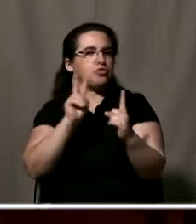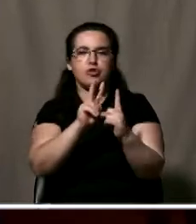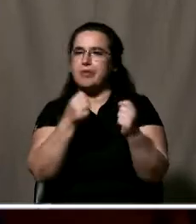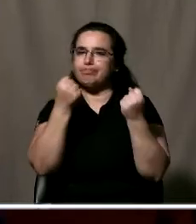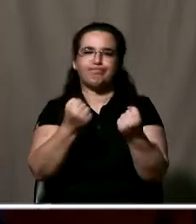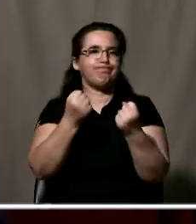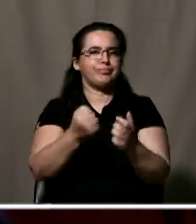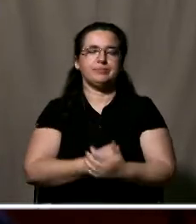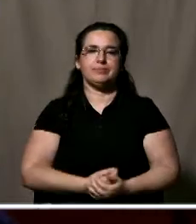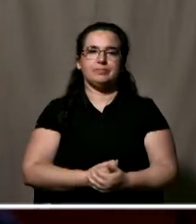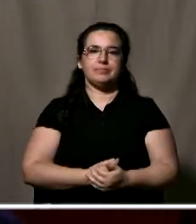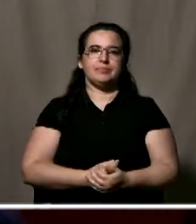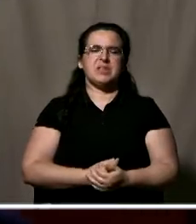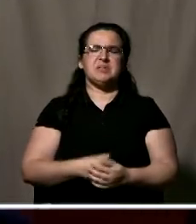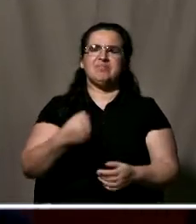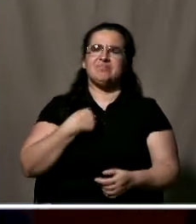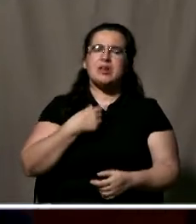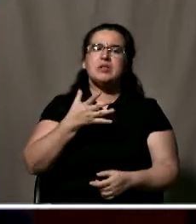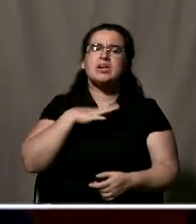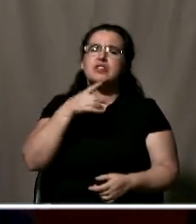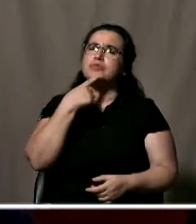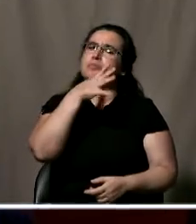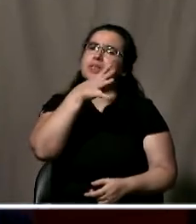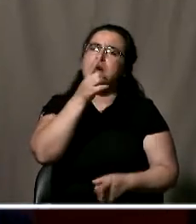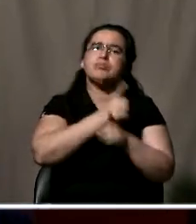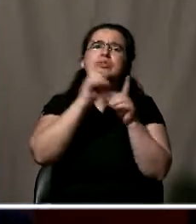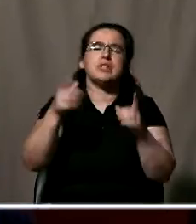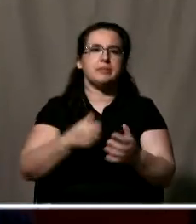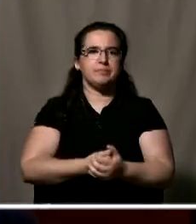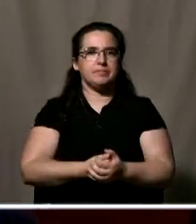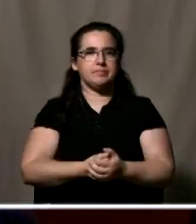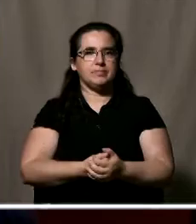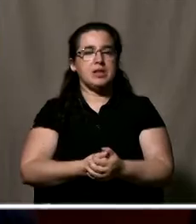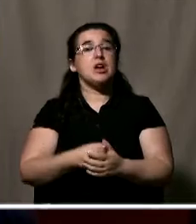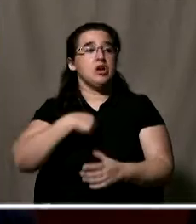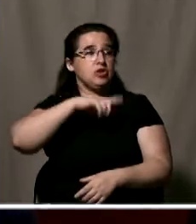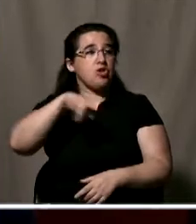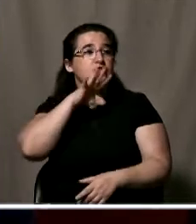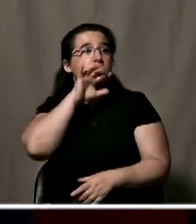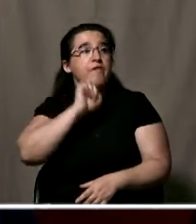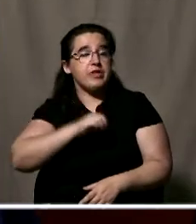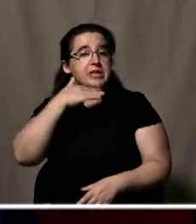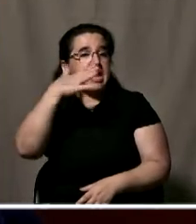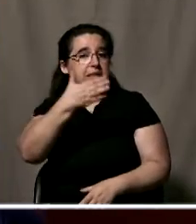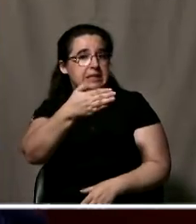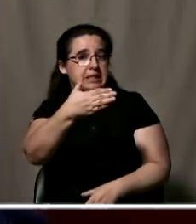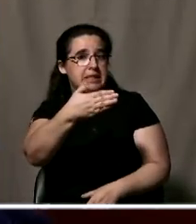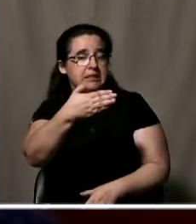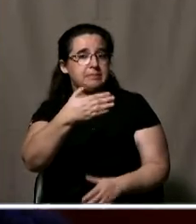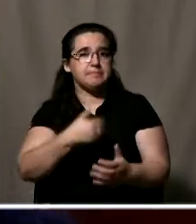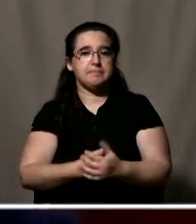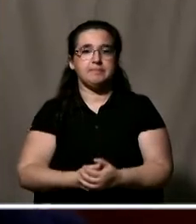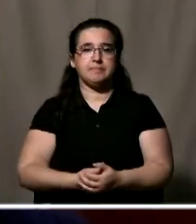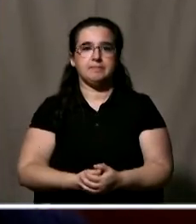Let us explain to you why. E agora eu queremos explicar-lhe porquê. We have a 17-year-old son. Porque nós temos um filho de 17 anos. Who's made some